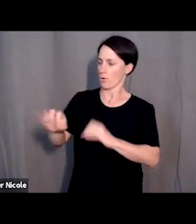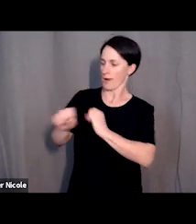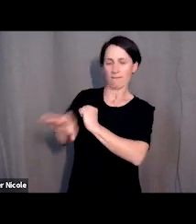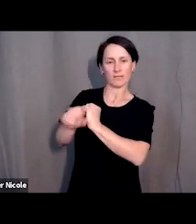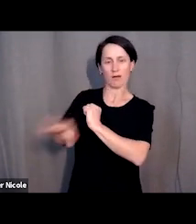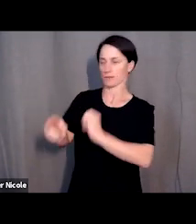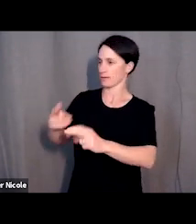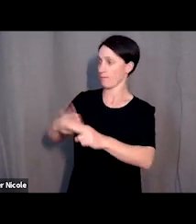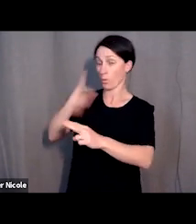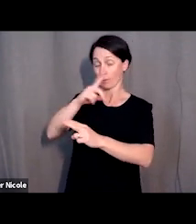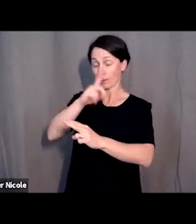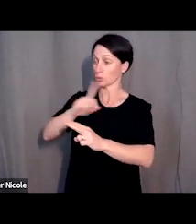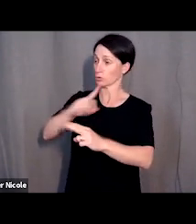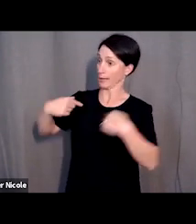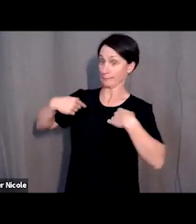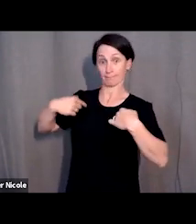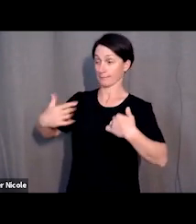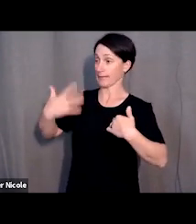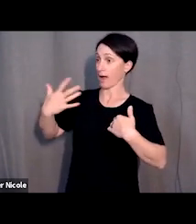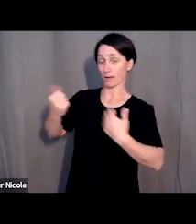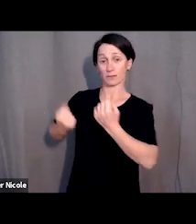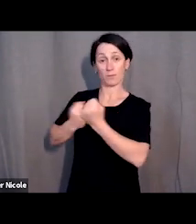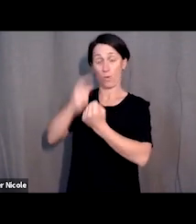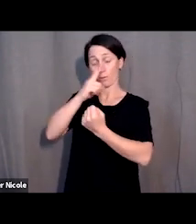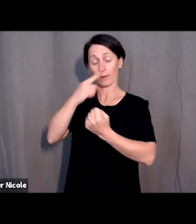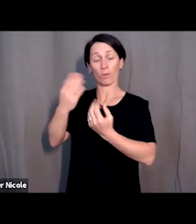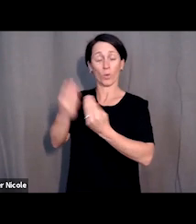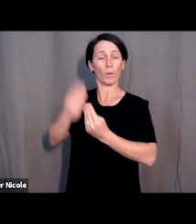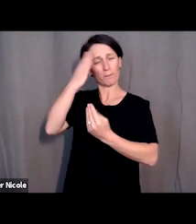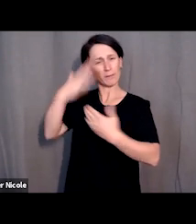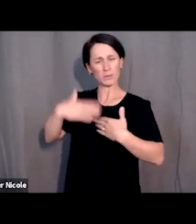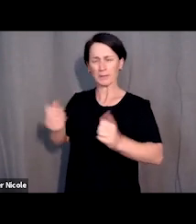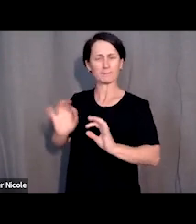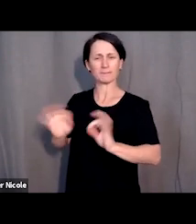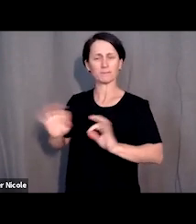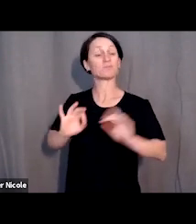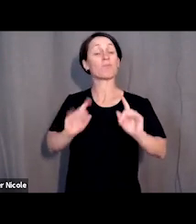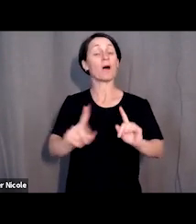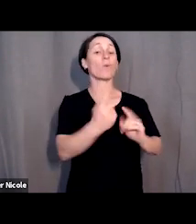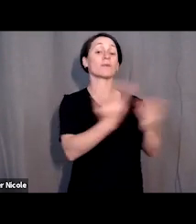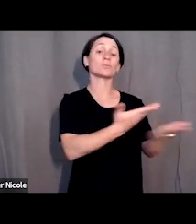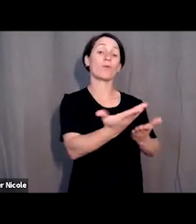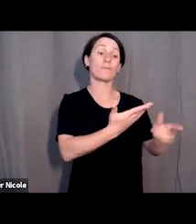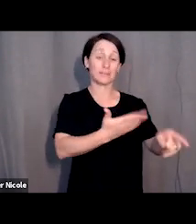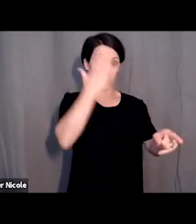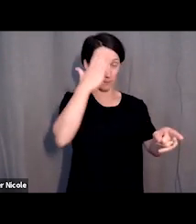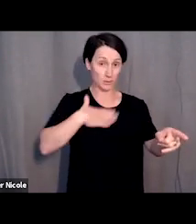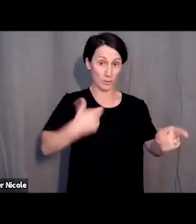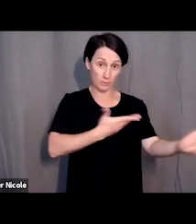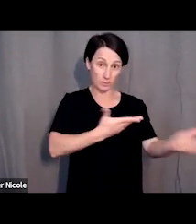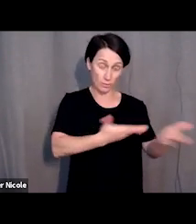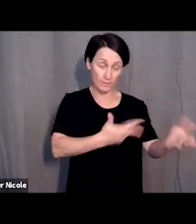There was, though, an example with the mental health service that we were working within, where the mental health service made